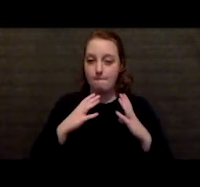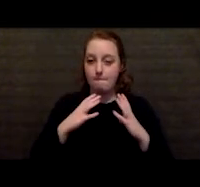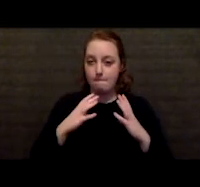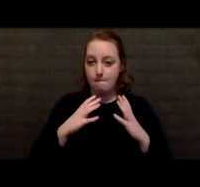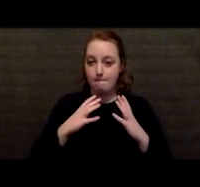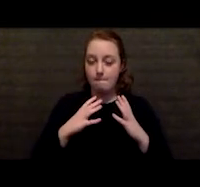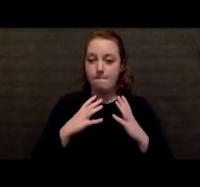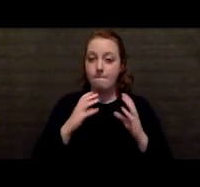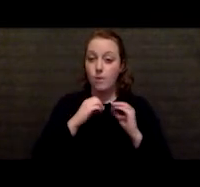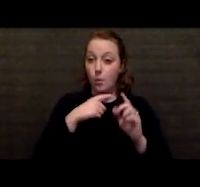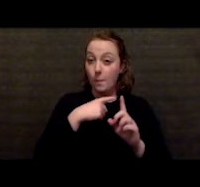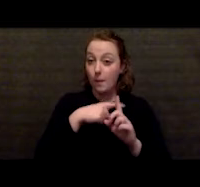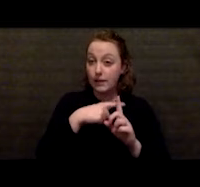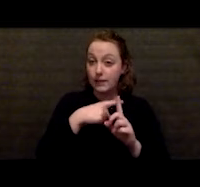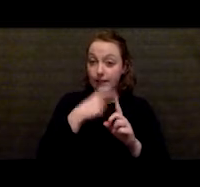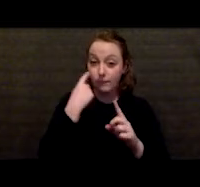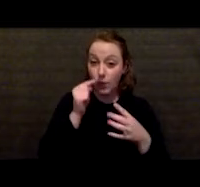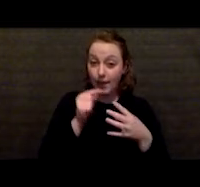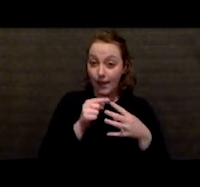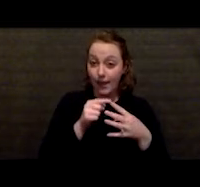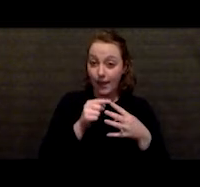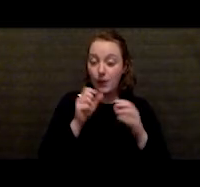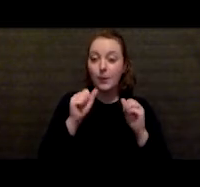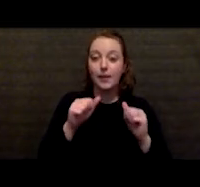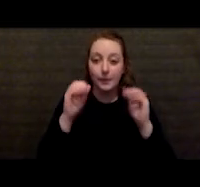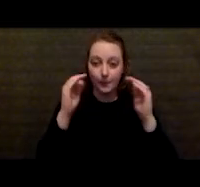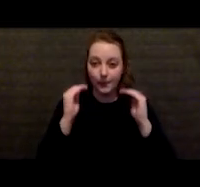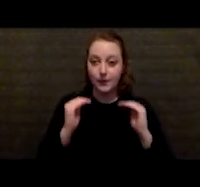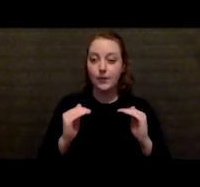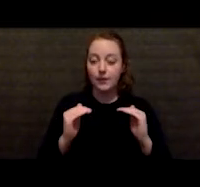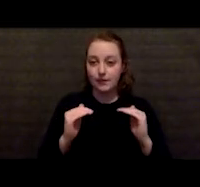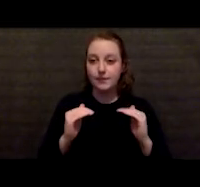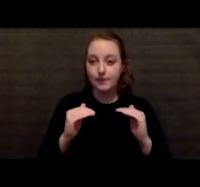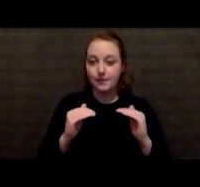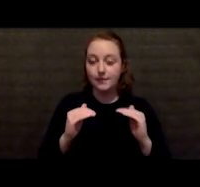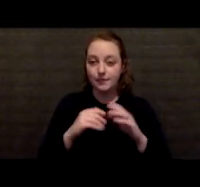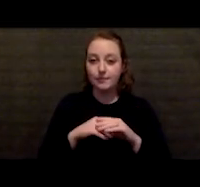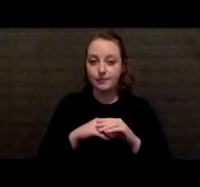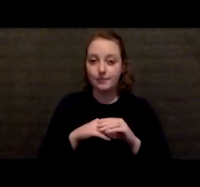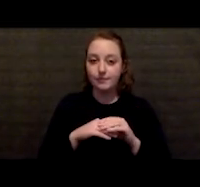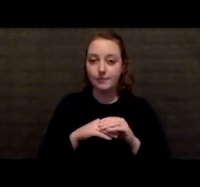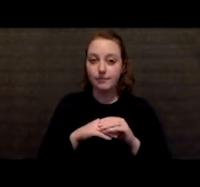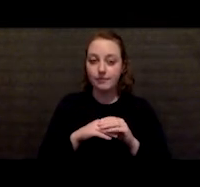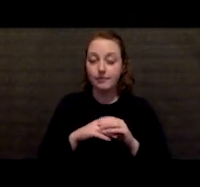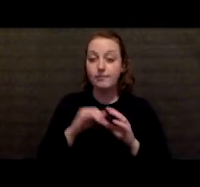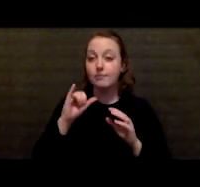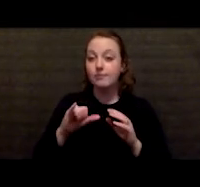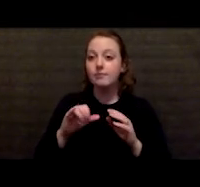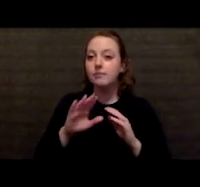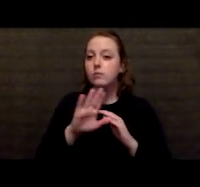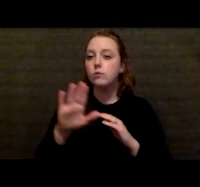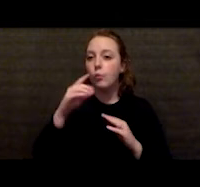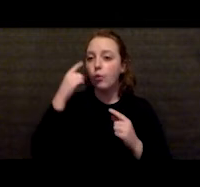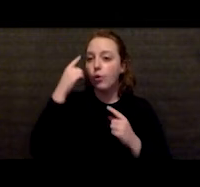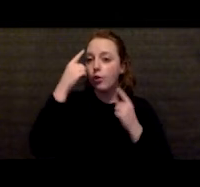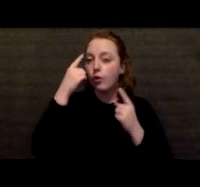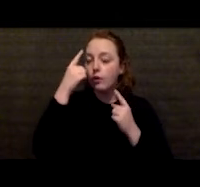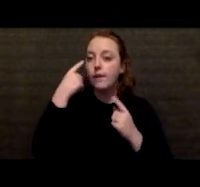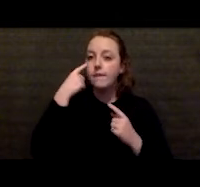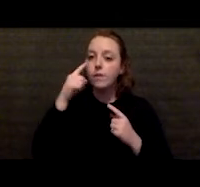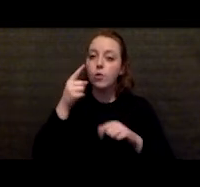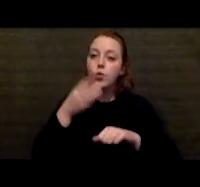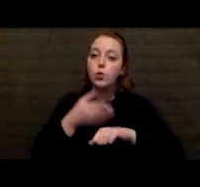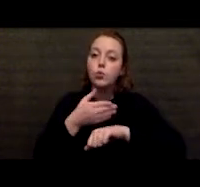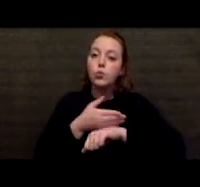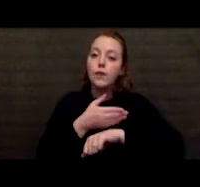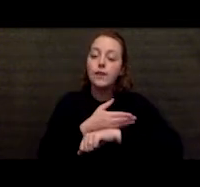input, positive input on that one, we can move on to the second one, which is, what are your thoughts about renovating